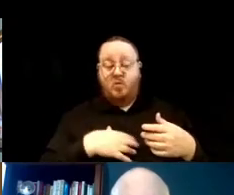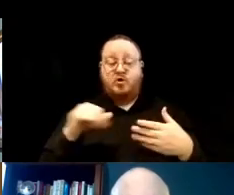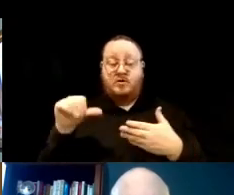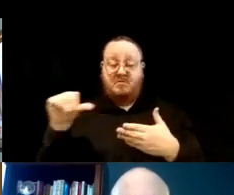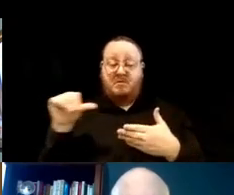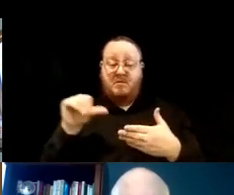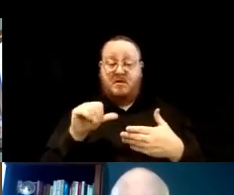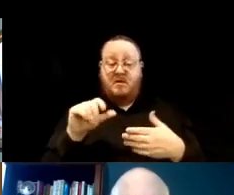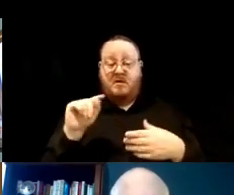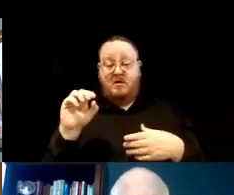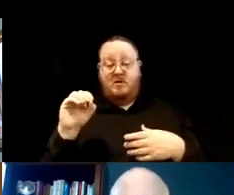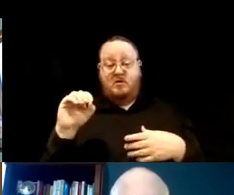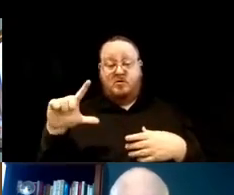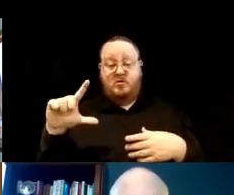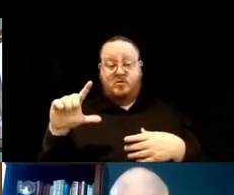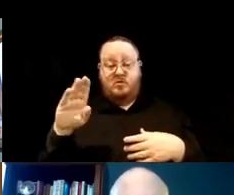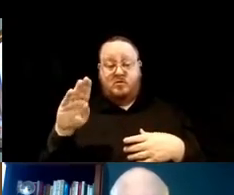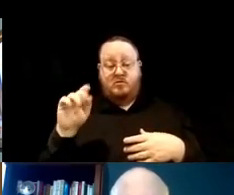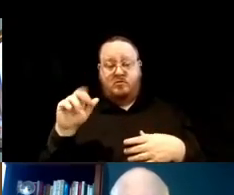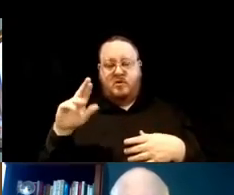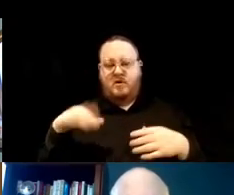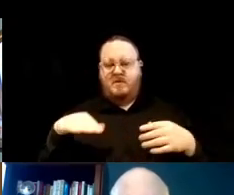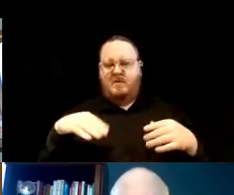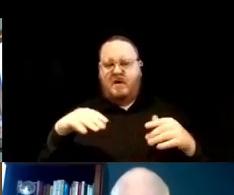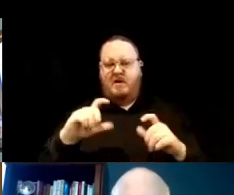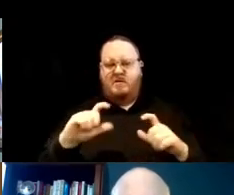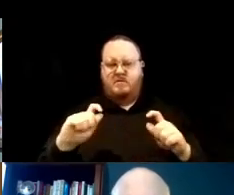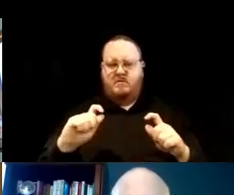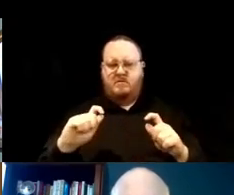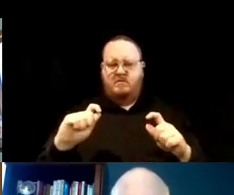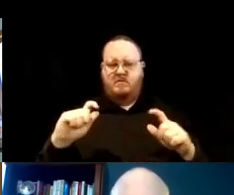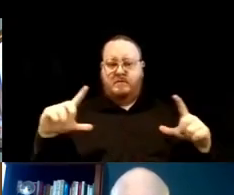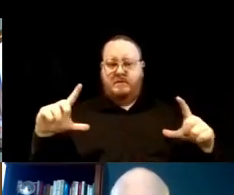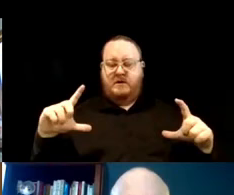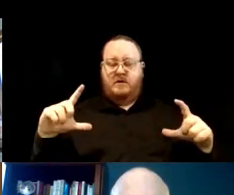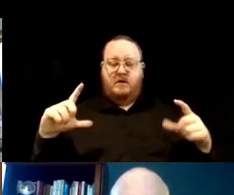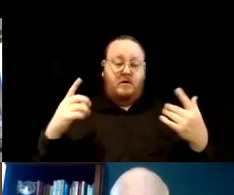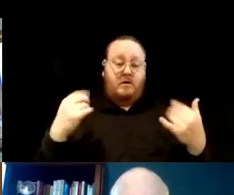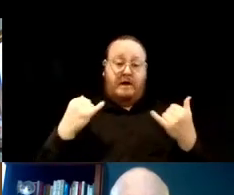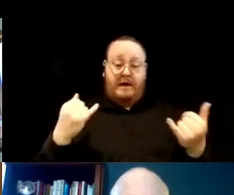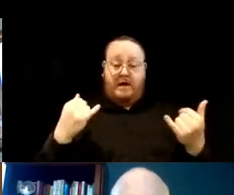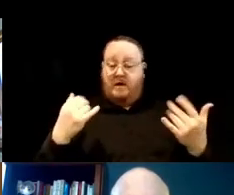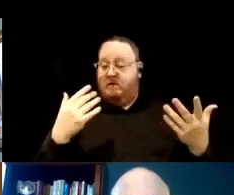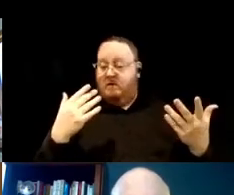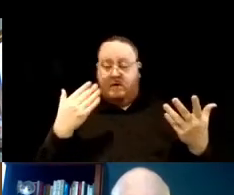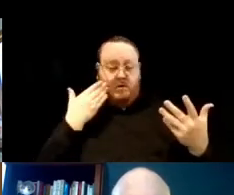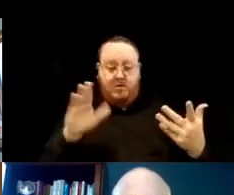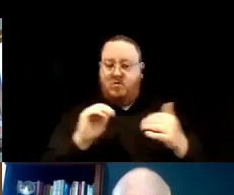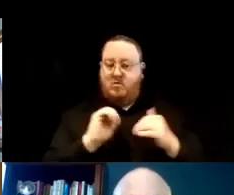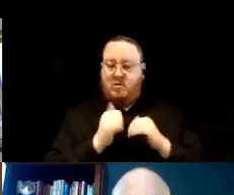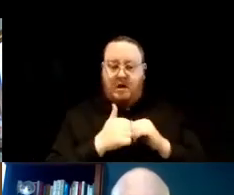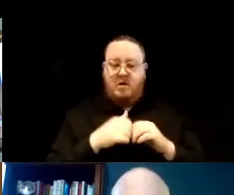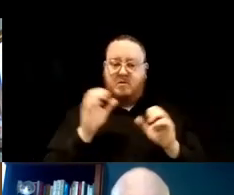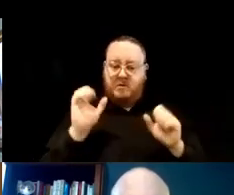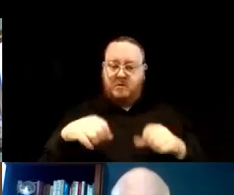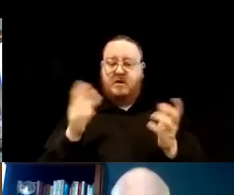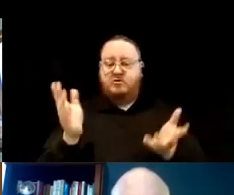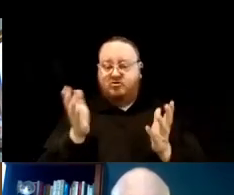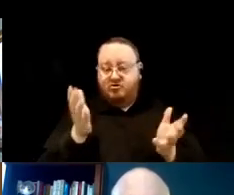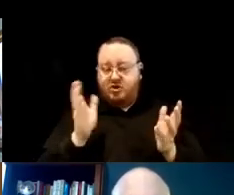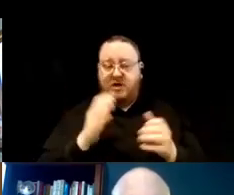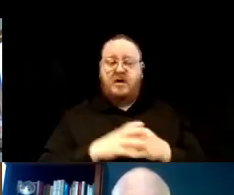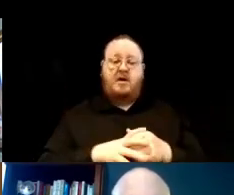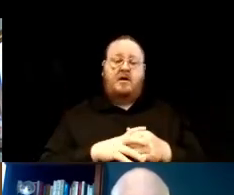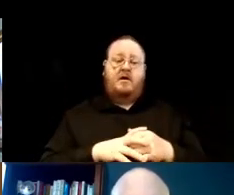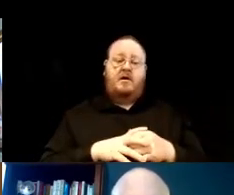the bottom bigger, I'm not aware of a way to do that right now. You can make your chat window and your participant